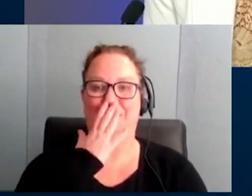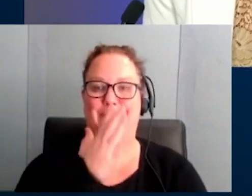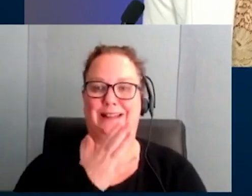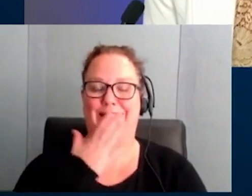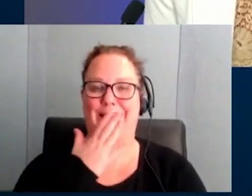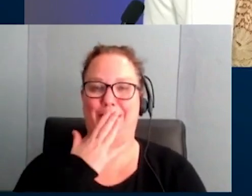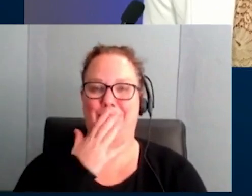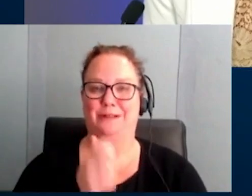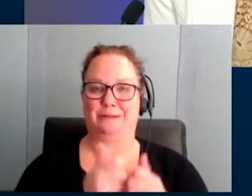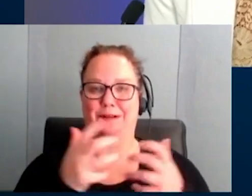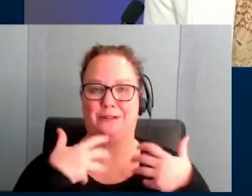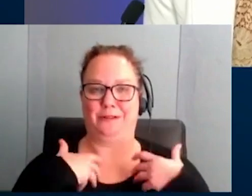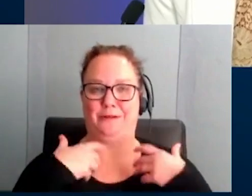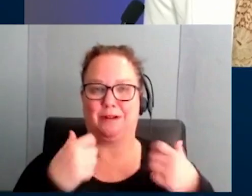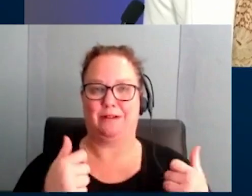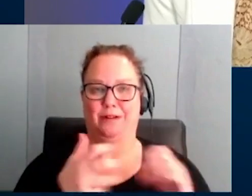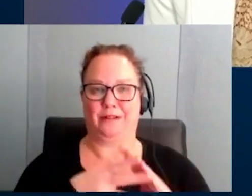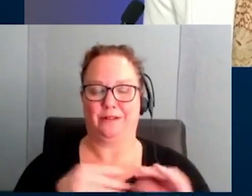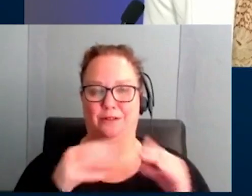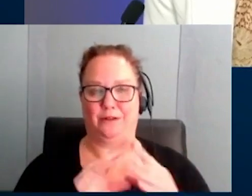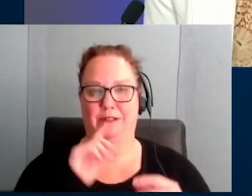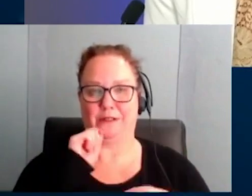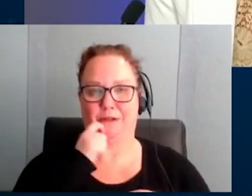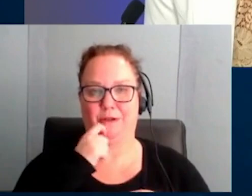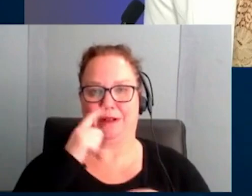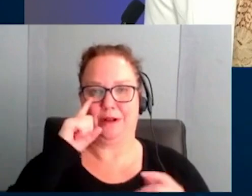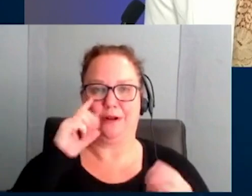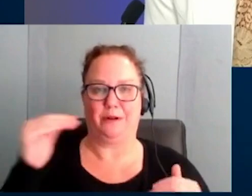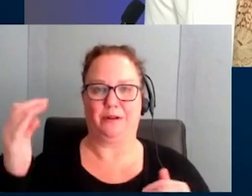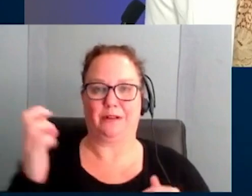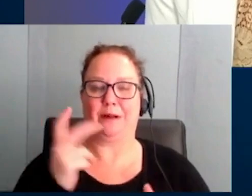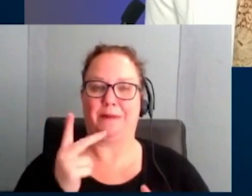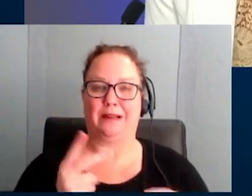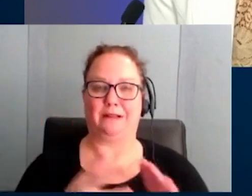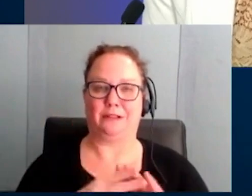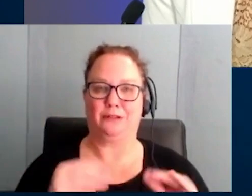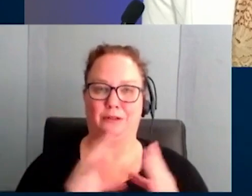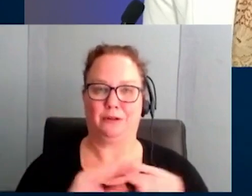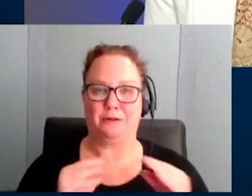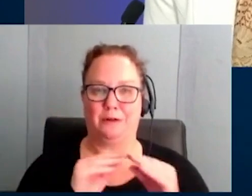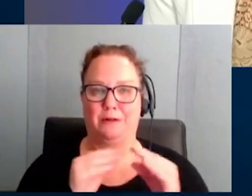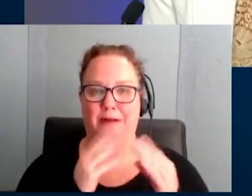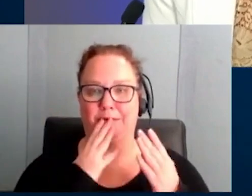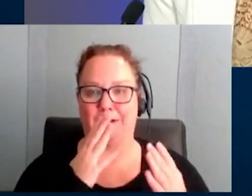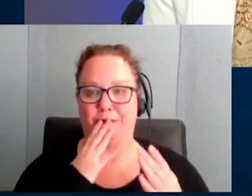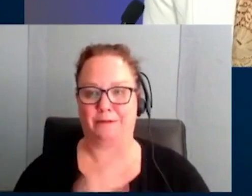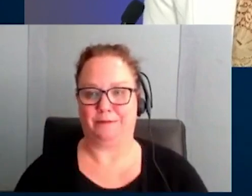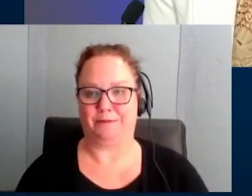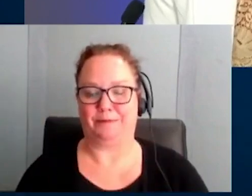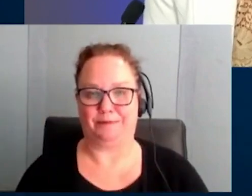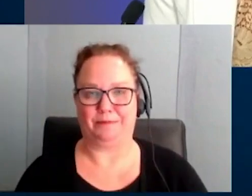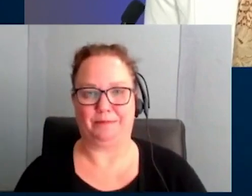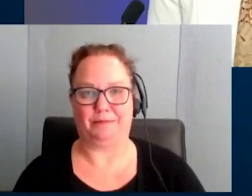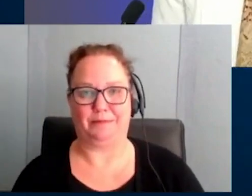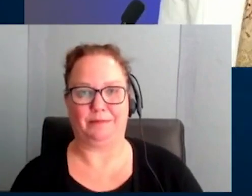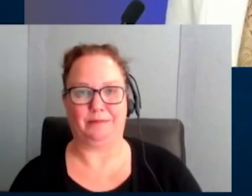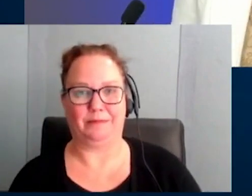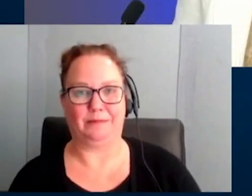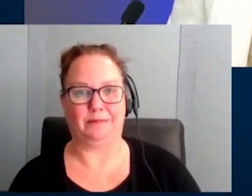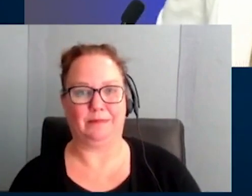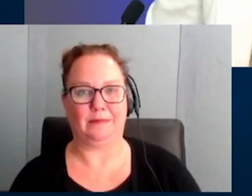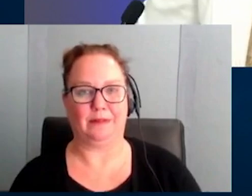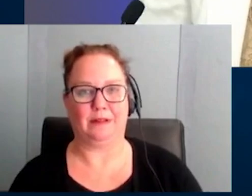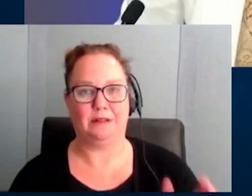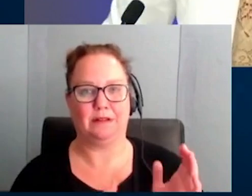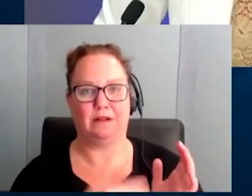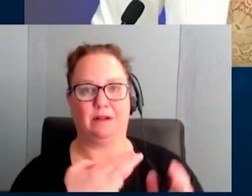Your recovery story is super cool, and we hope you come back and share more with us. So thank you so much, Dr. Well, thank Hawkinson. you. I'll let Dr. Hawk, I'm going to let you Yeah. have the